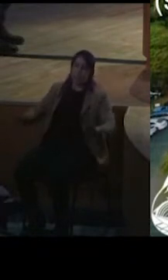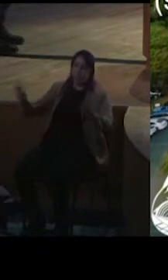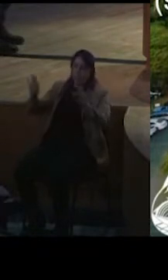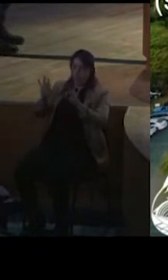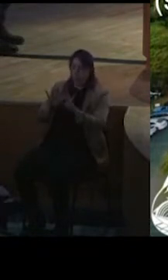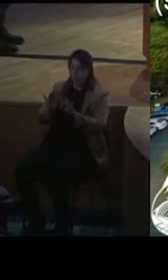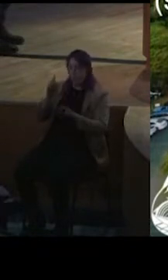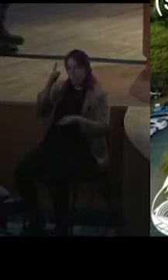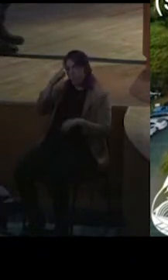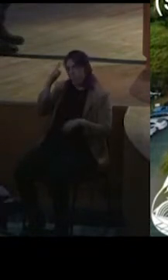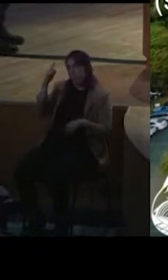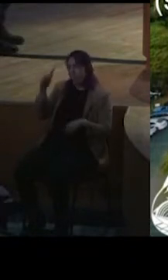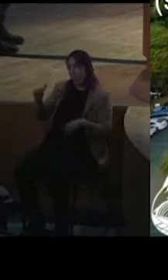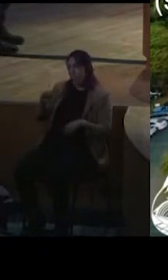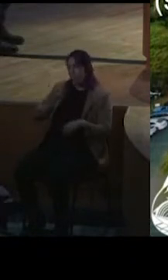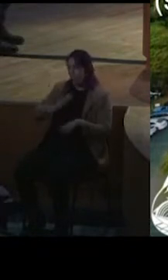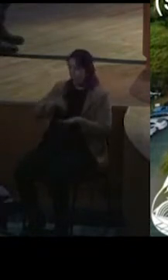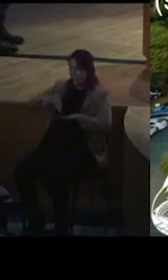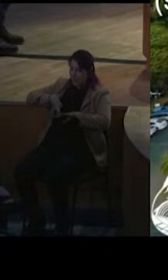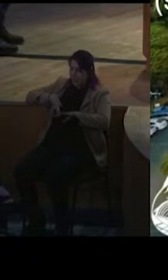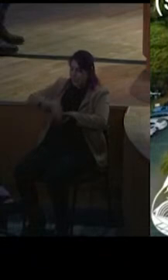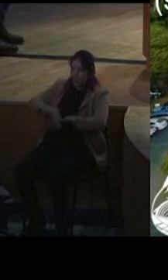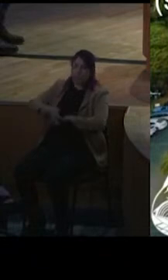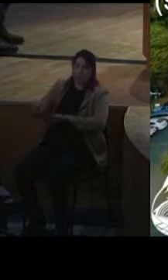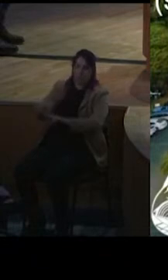for an indigenous people to survive.